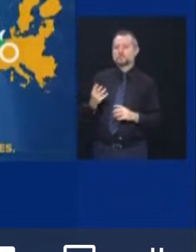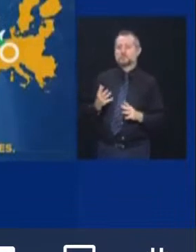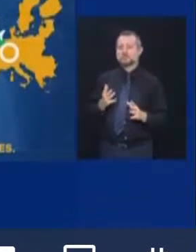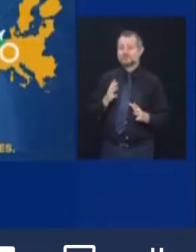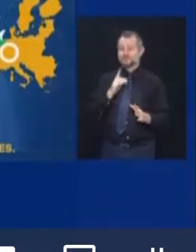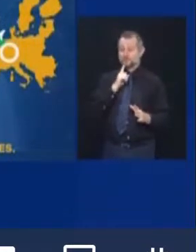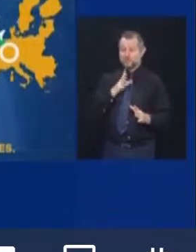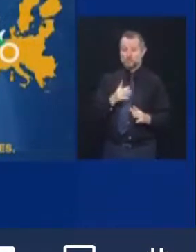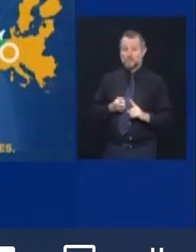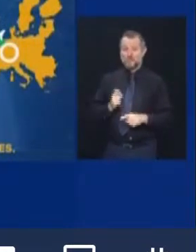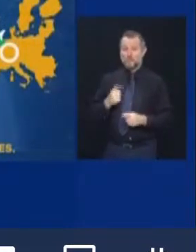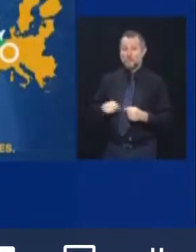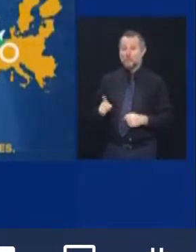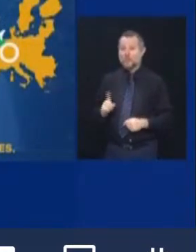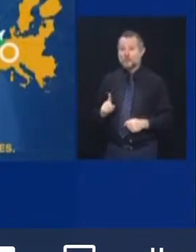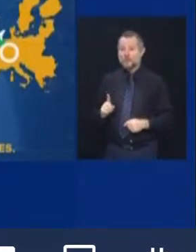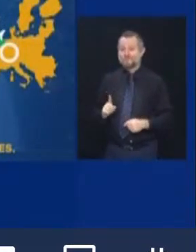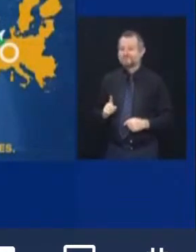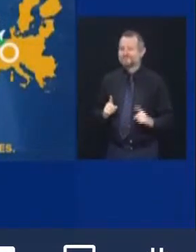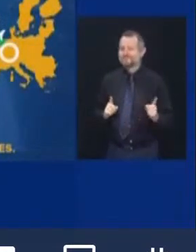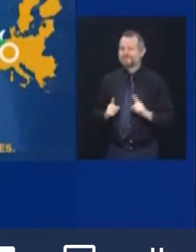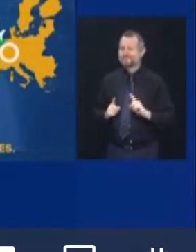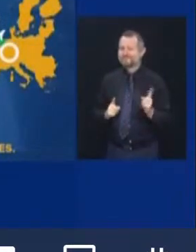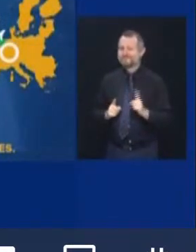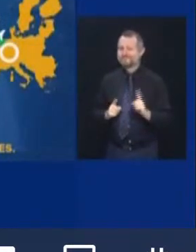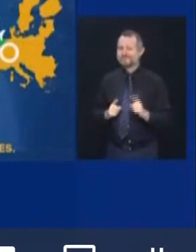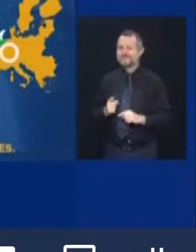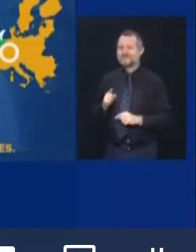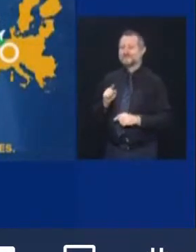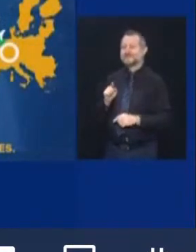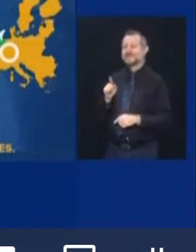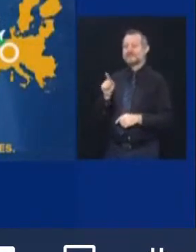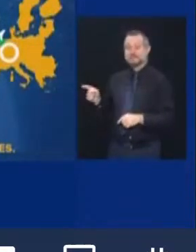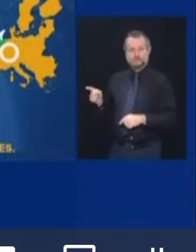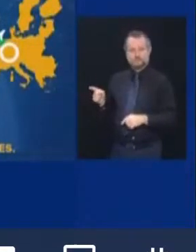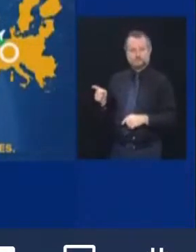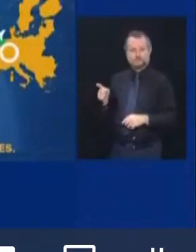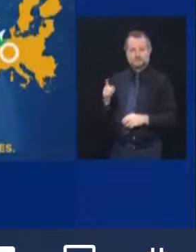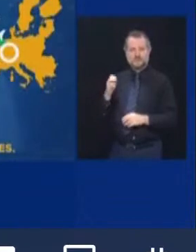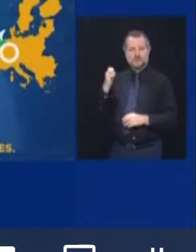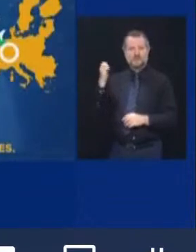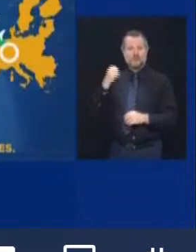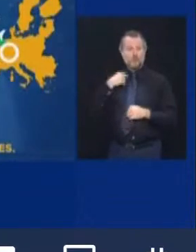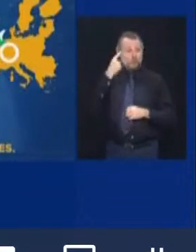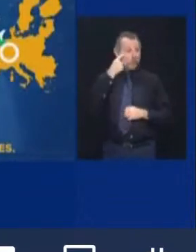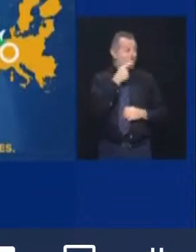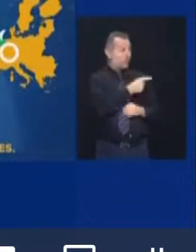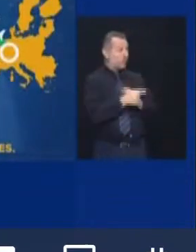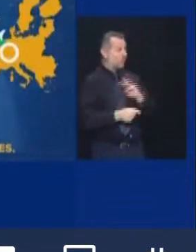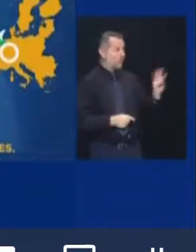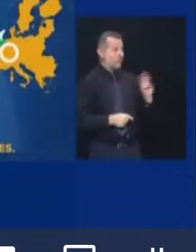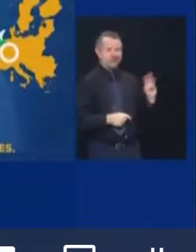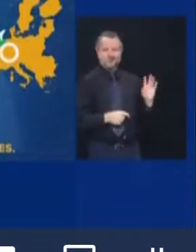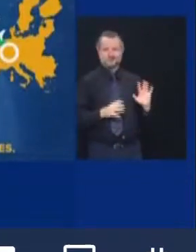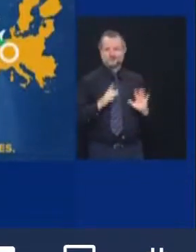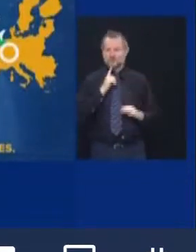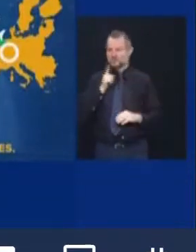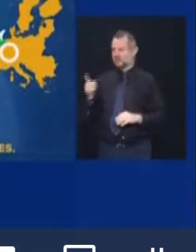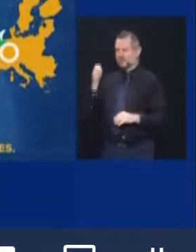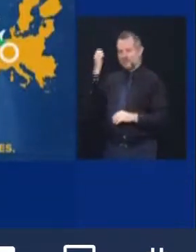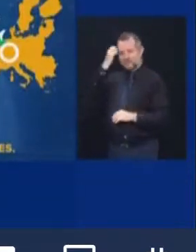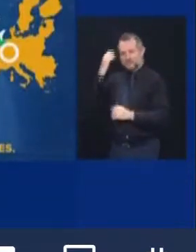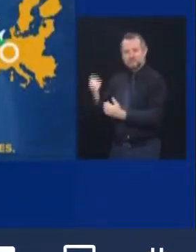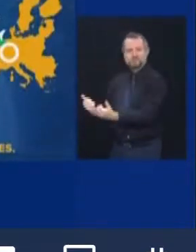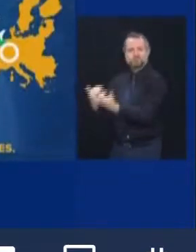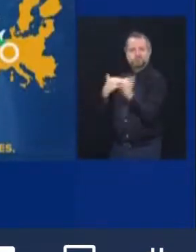exact opposite direction. We're looking to the west. It came from the east. It had migrated